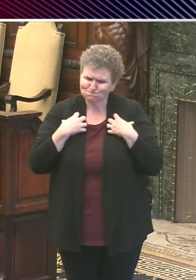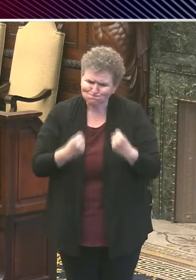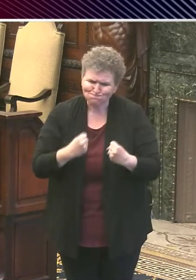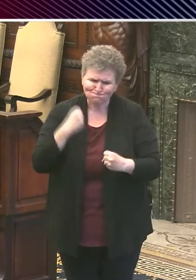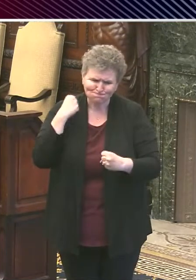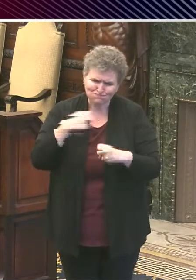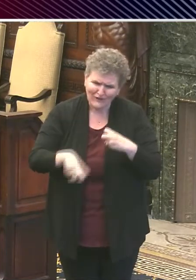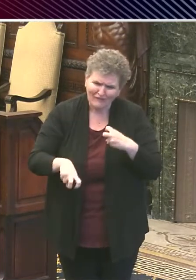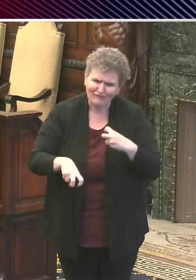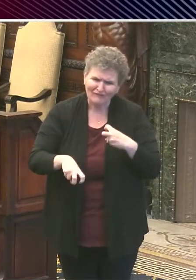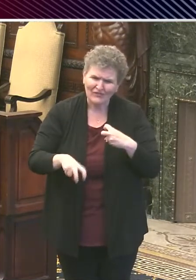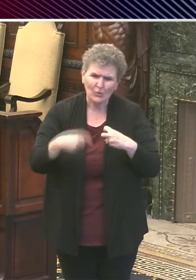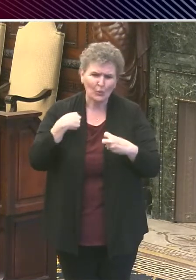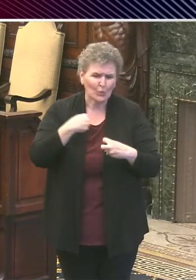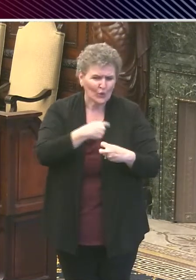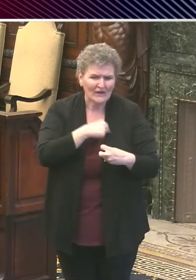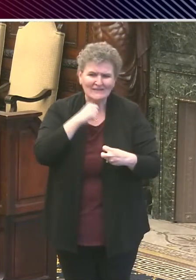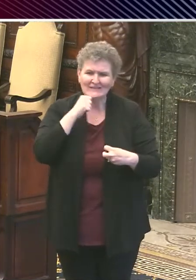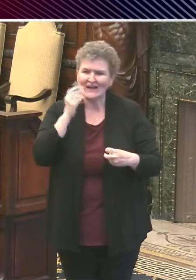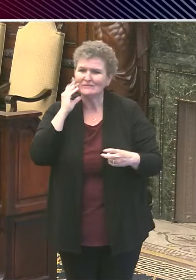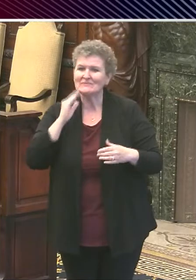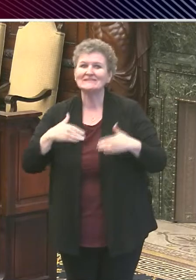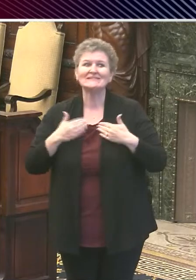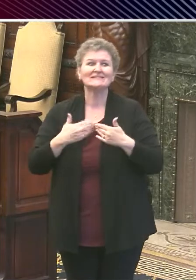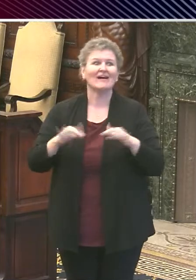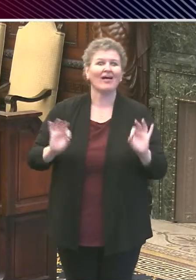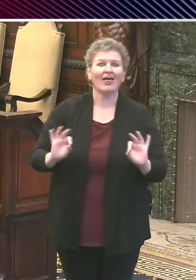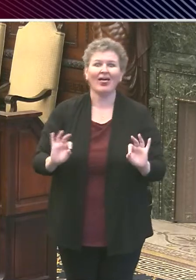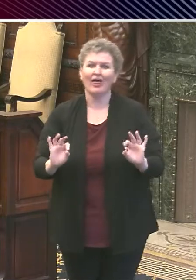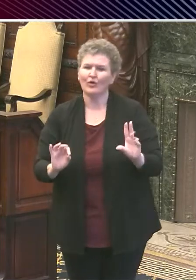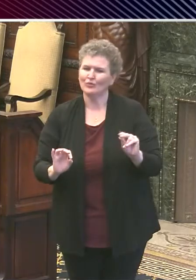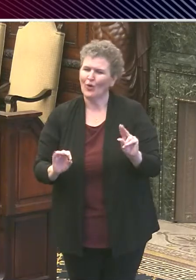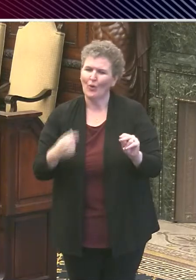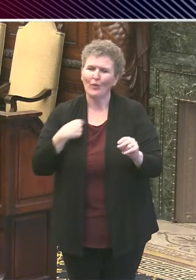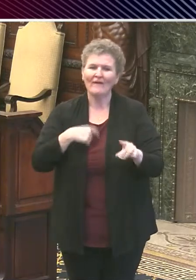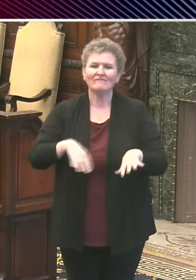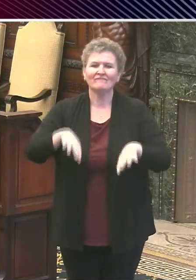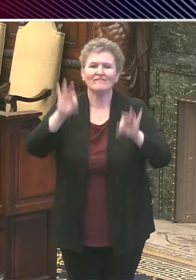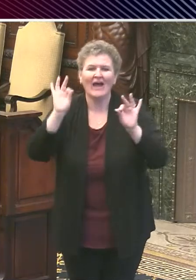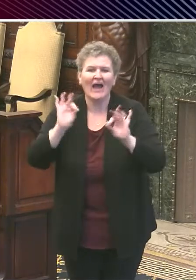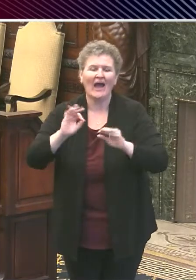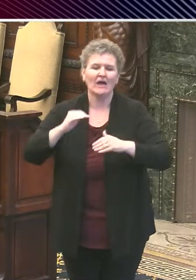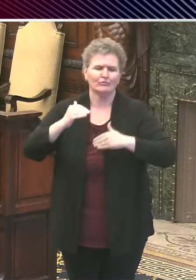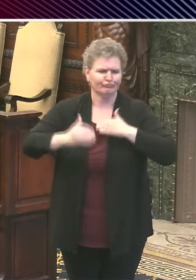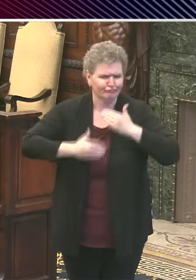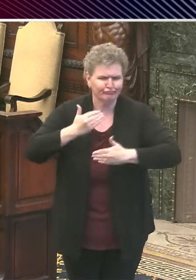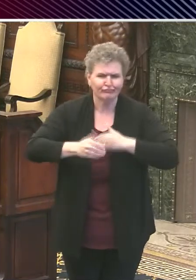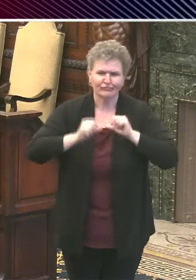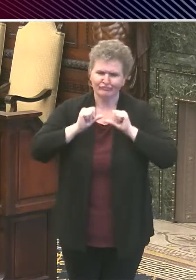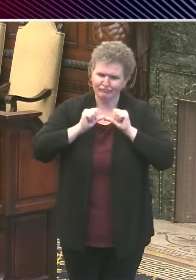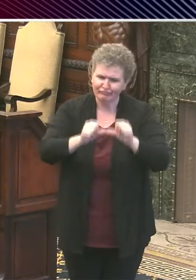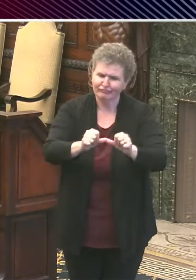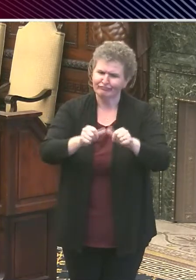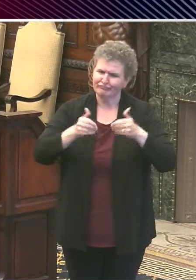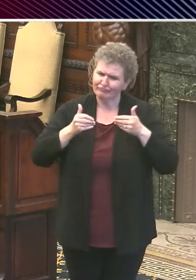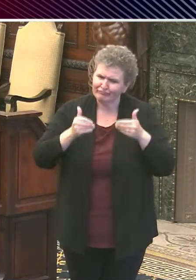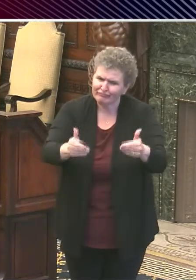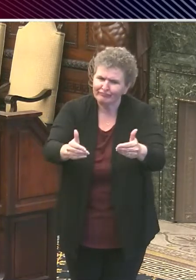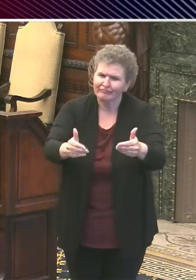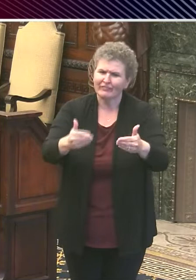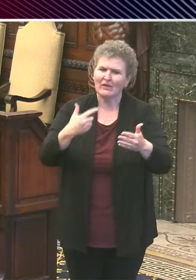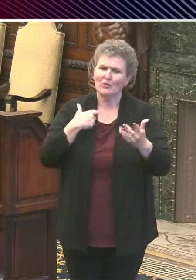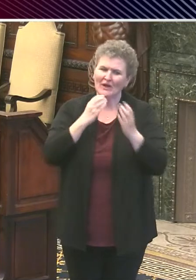easy. But we find ways to fight through tough times. And sure enough, these are tough times now. And masks are what we have to do to fight through